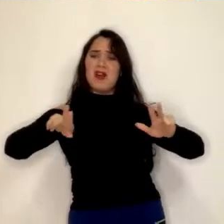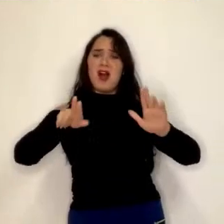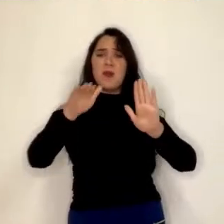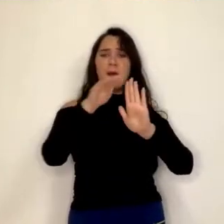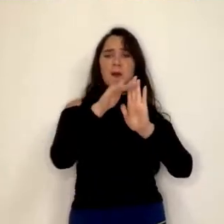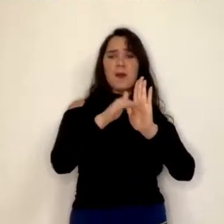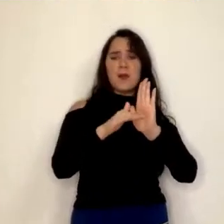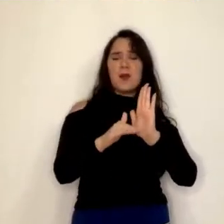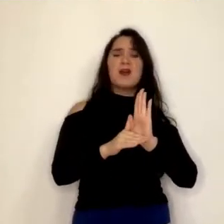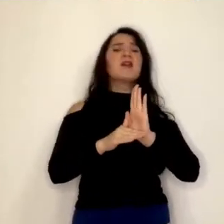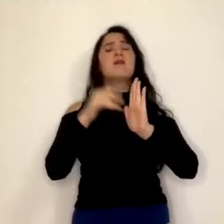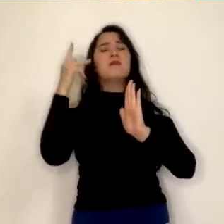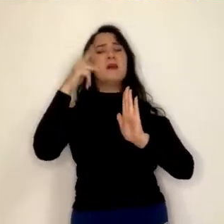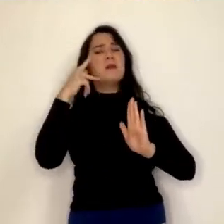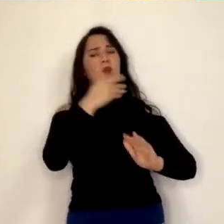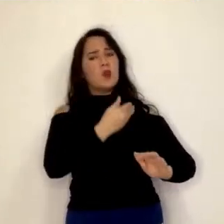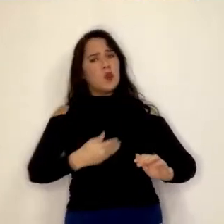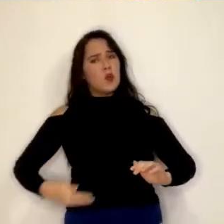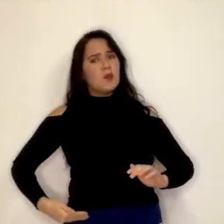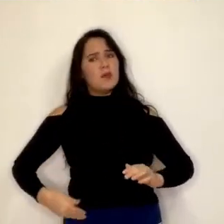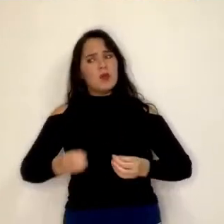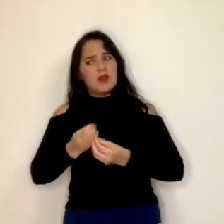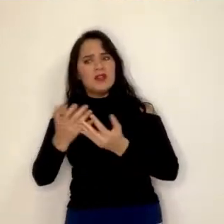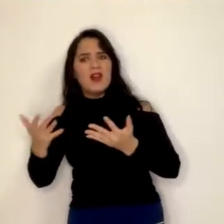several programs that have confronted